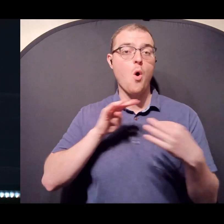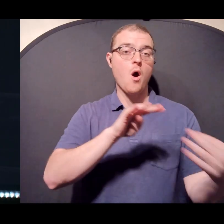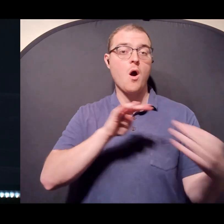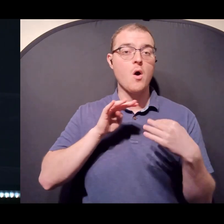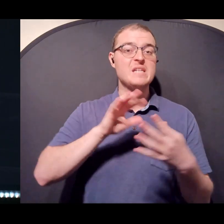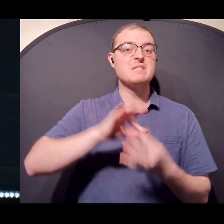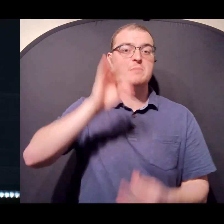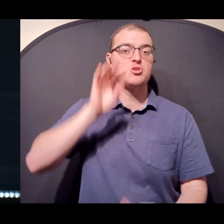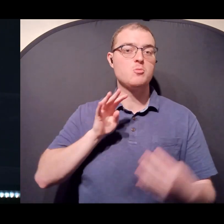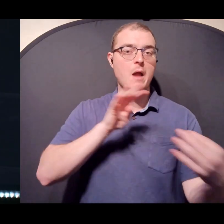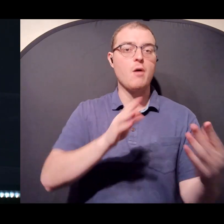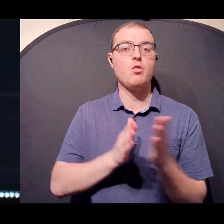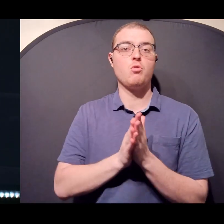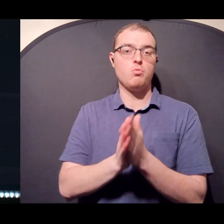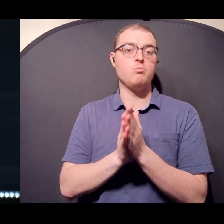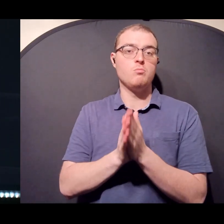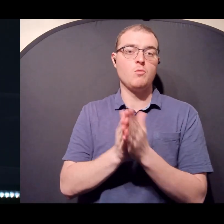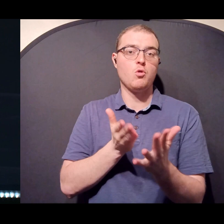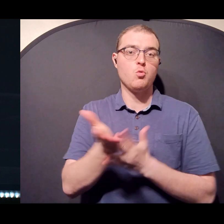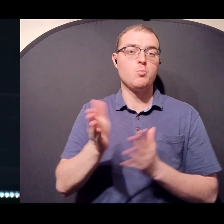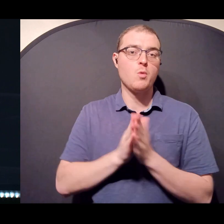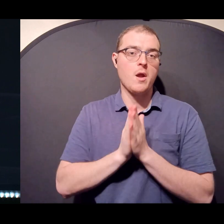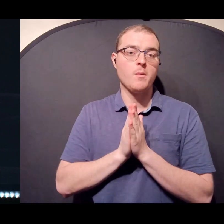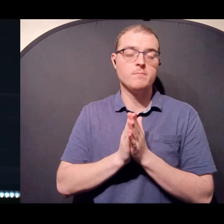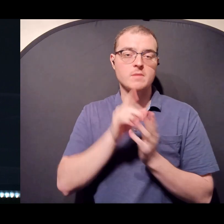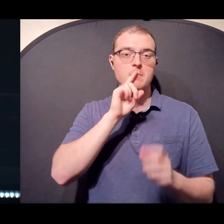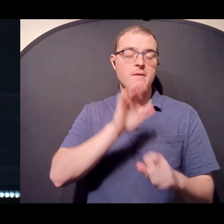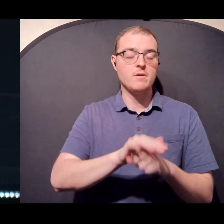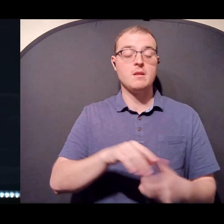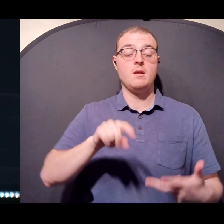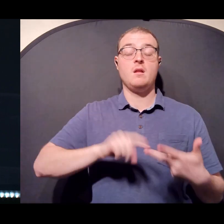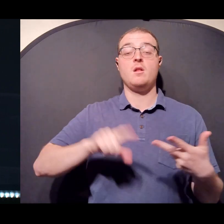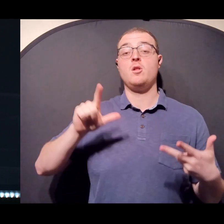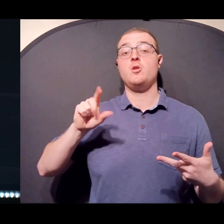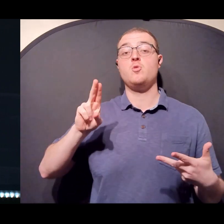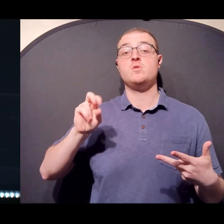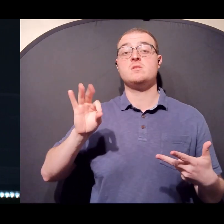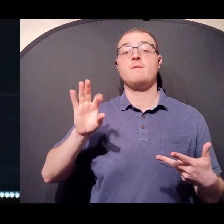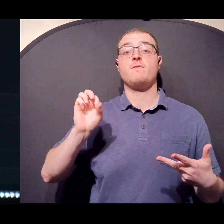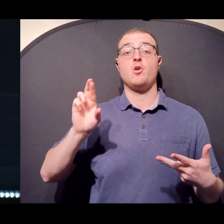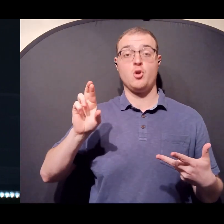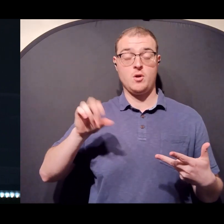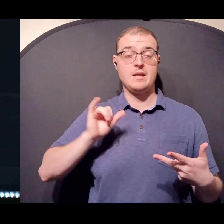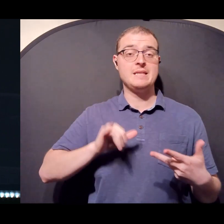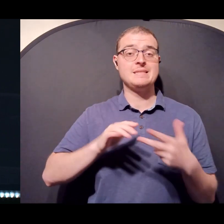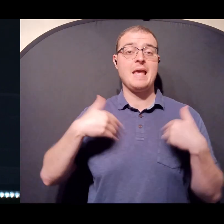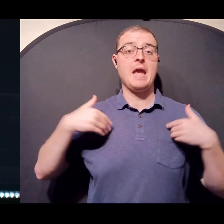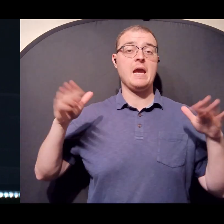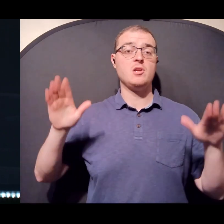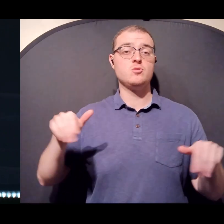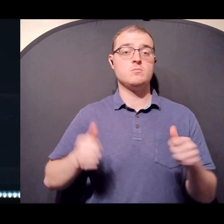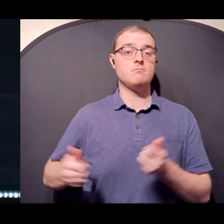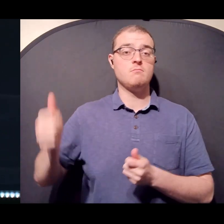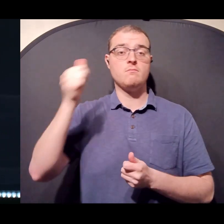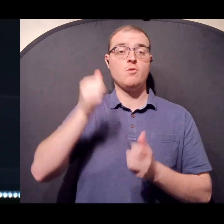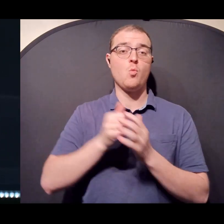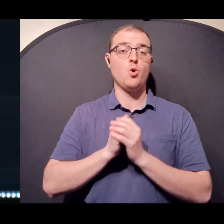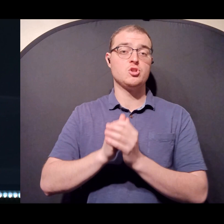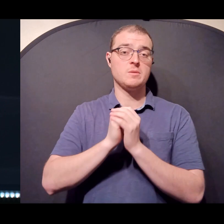battle, spiritual battle. We wage spiritually through prayer. Commit to prayer. Lucifer was the angel